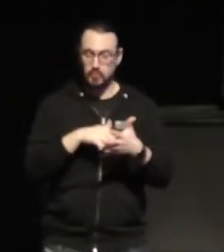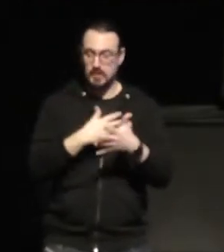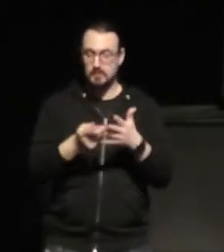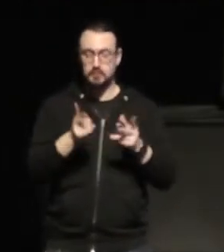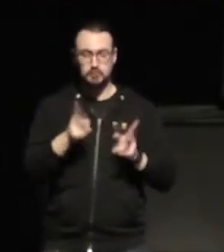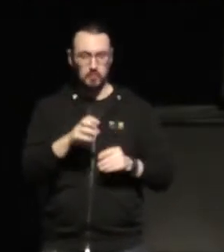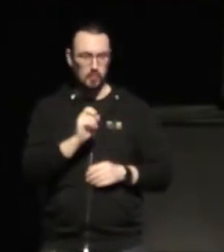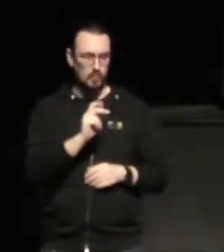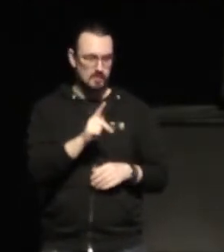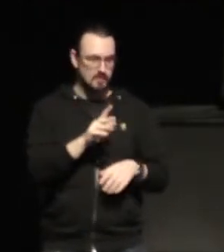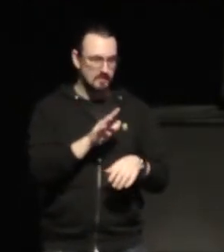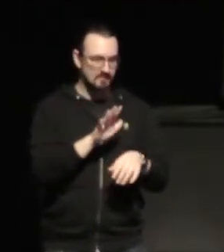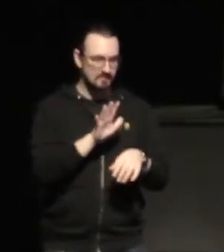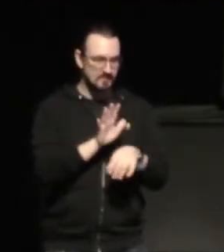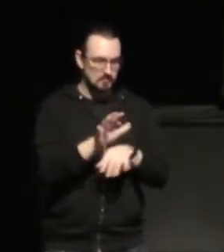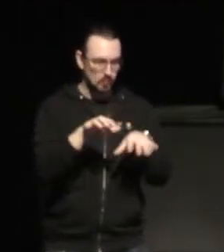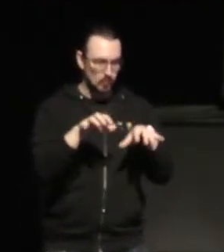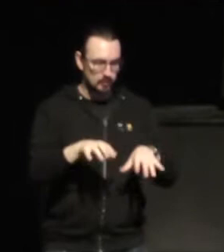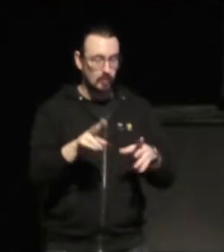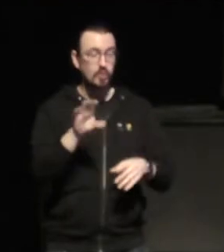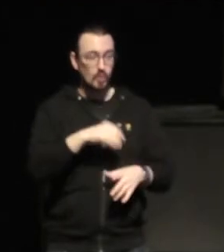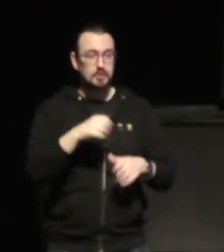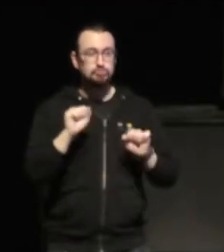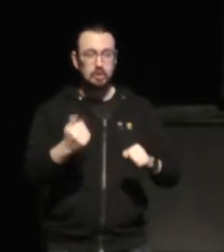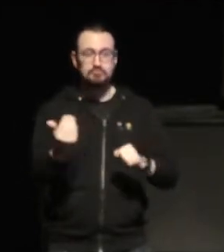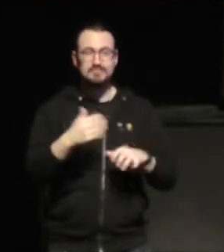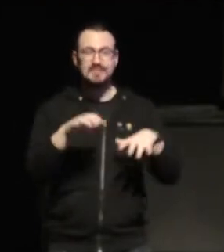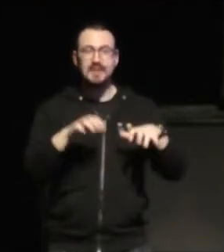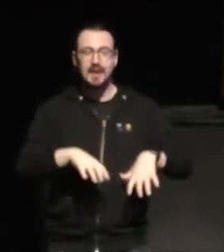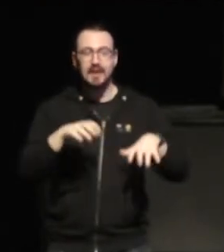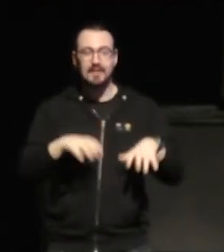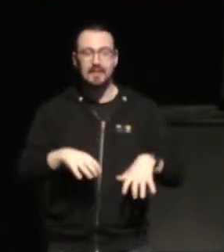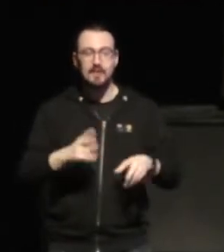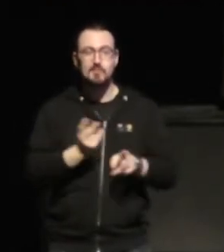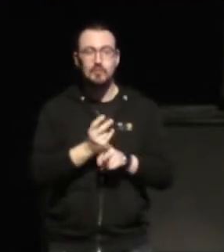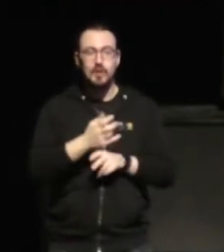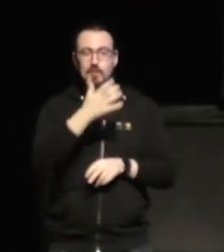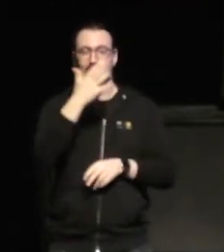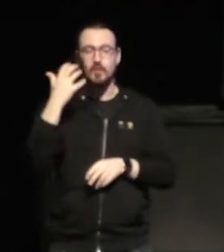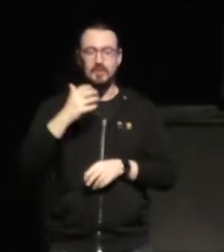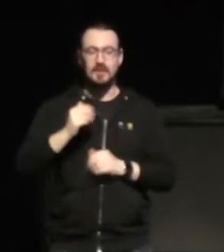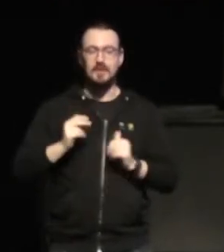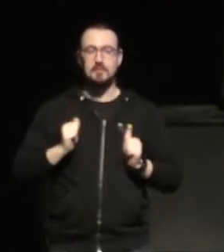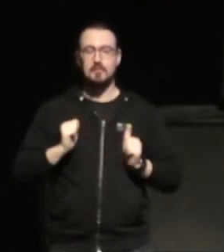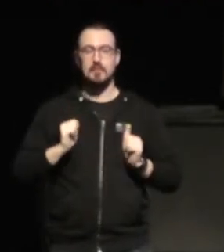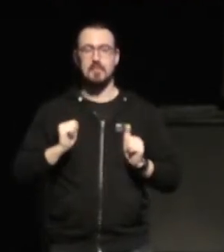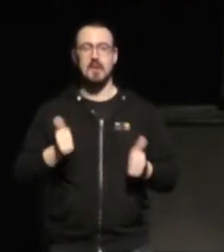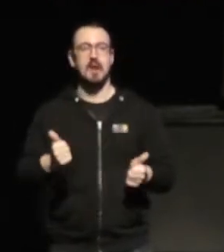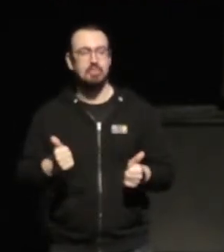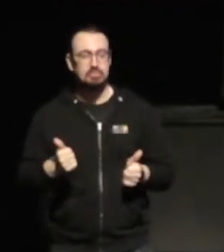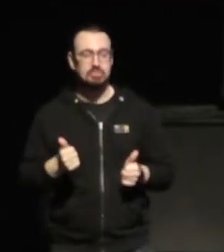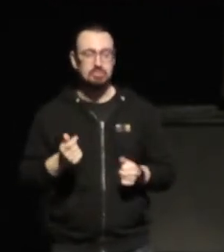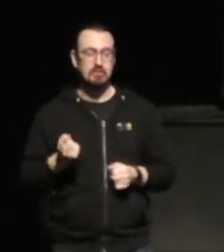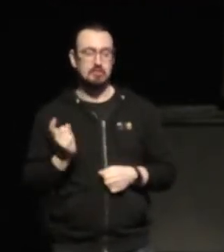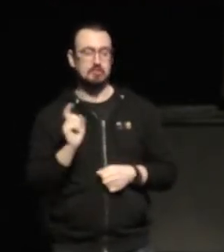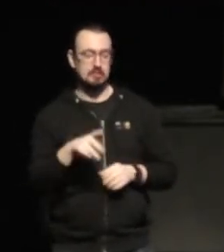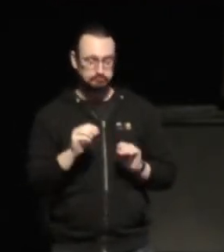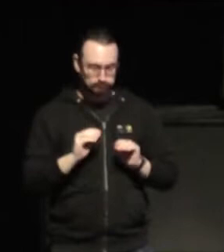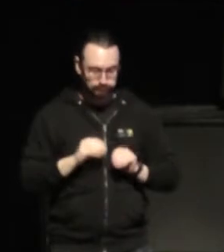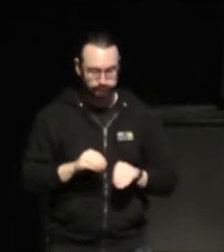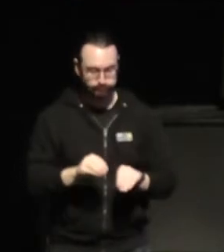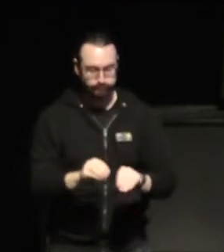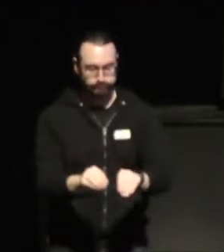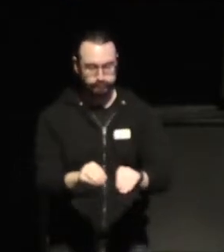like, okay, 15 October will rain, so the peasants could go to the fields and put the seeds